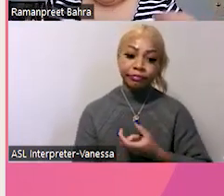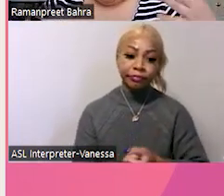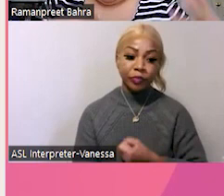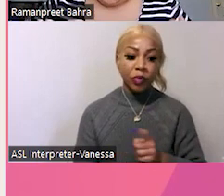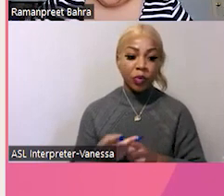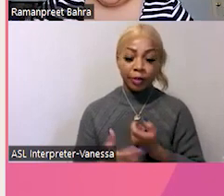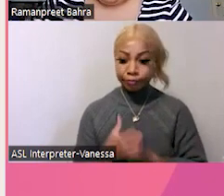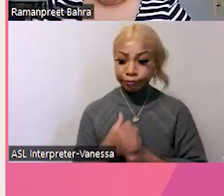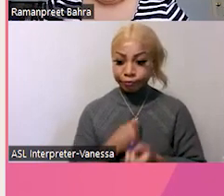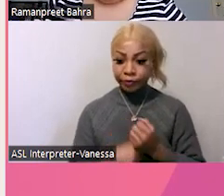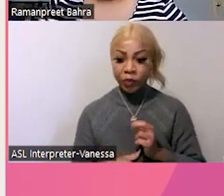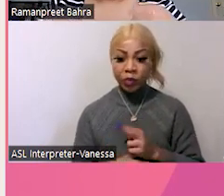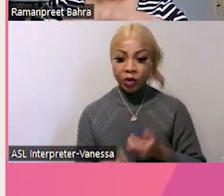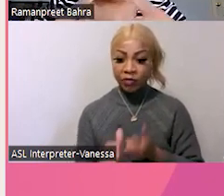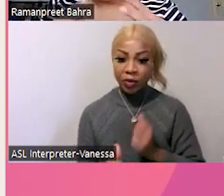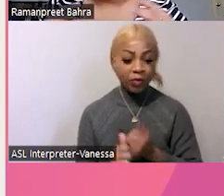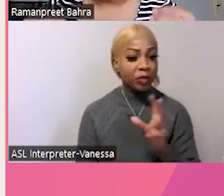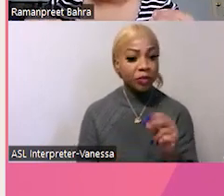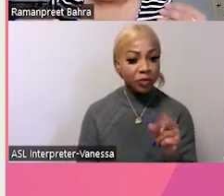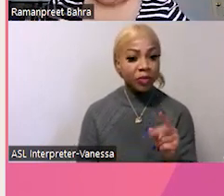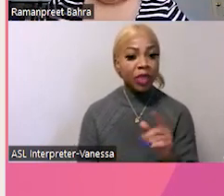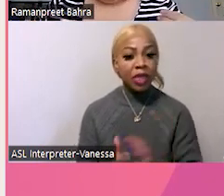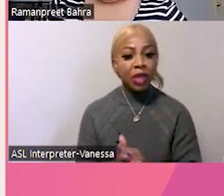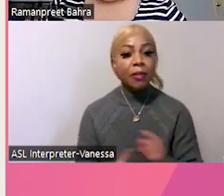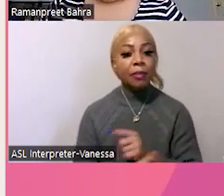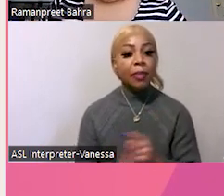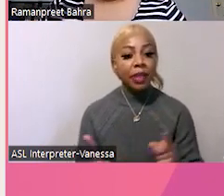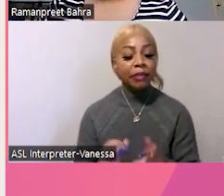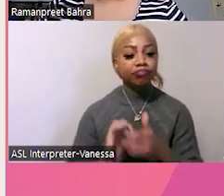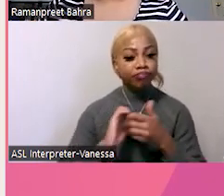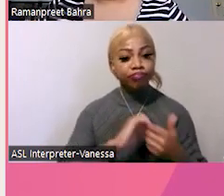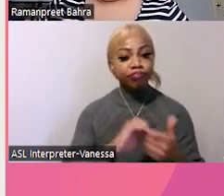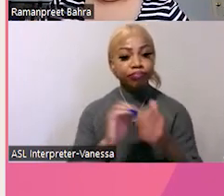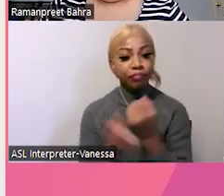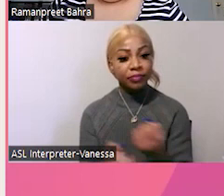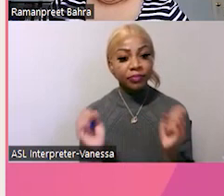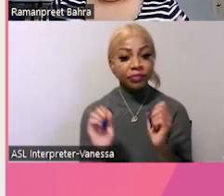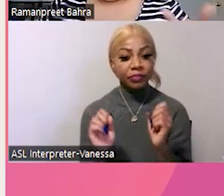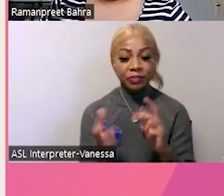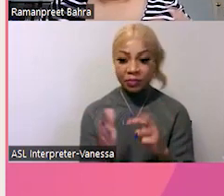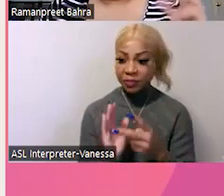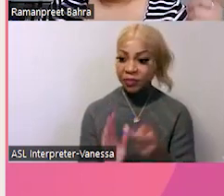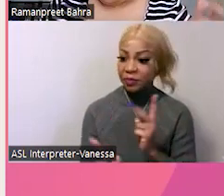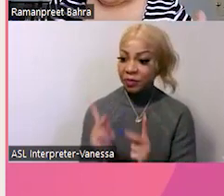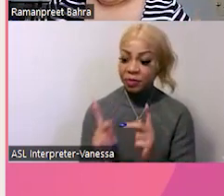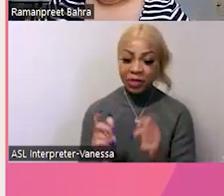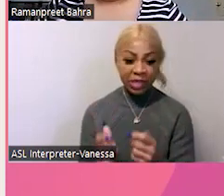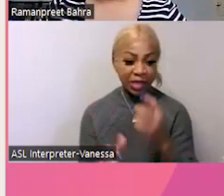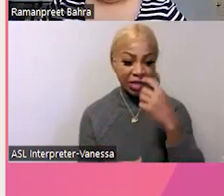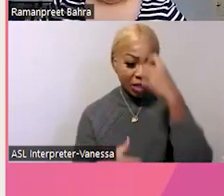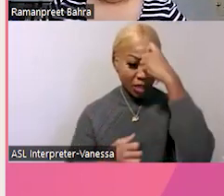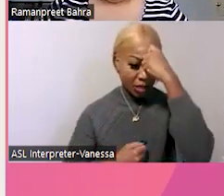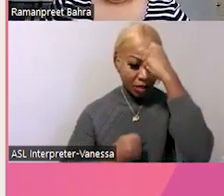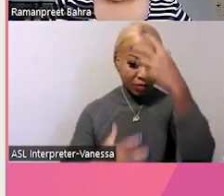quieted or avoiding. Instead, this idea of collective access and liberation pushes folks to unlearn the dualisms of gender